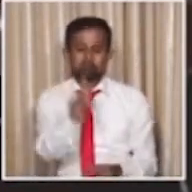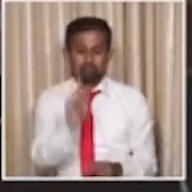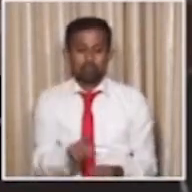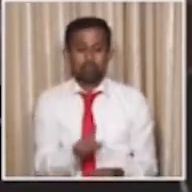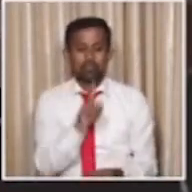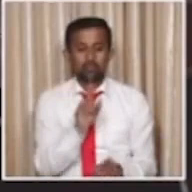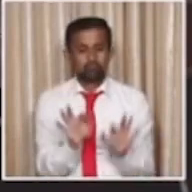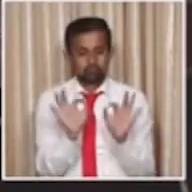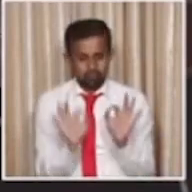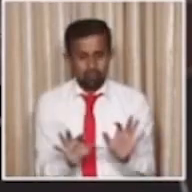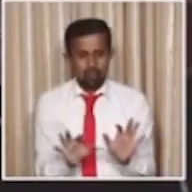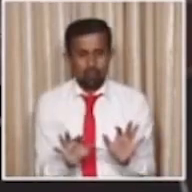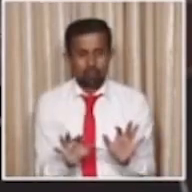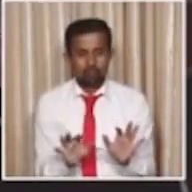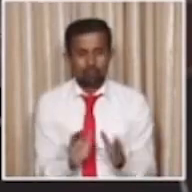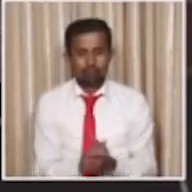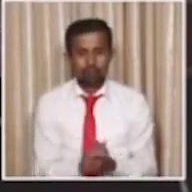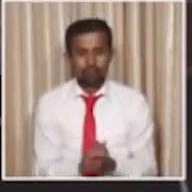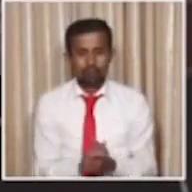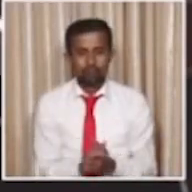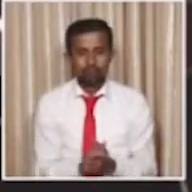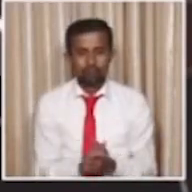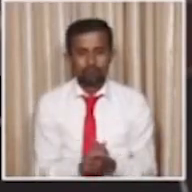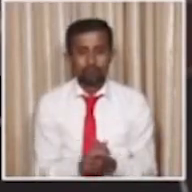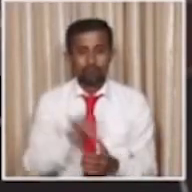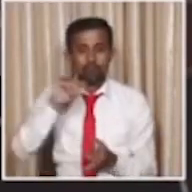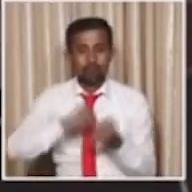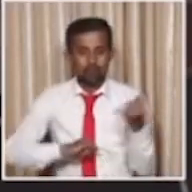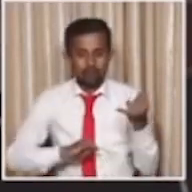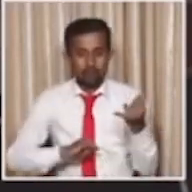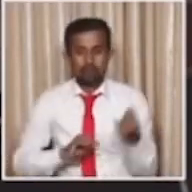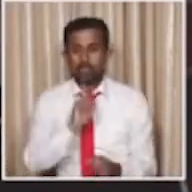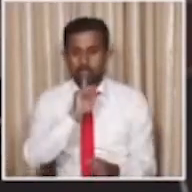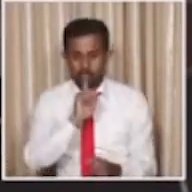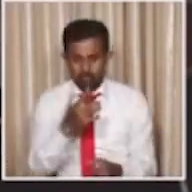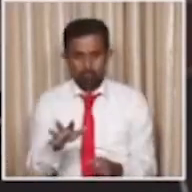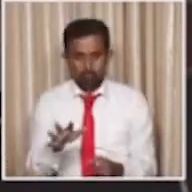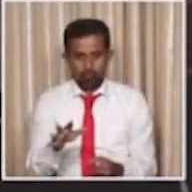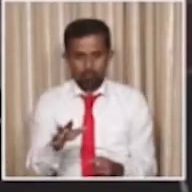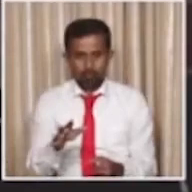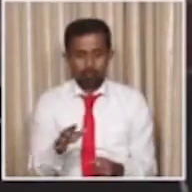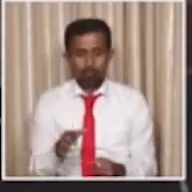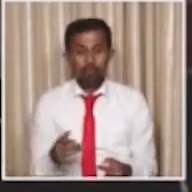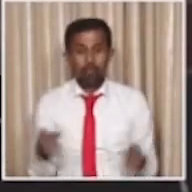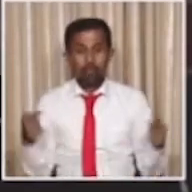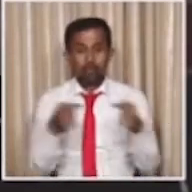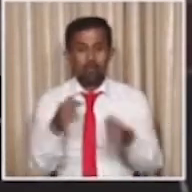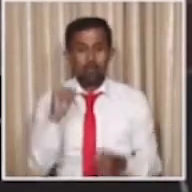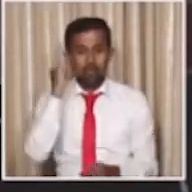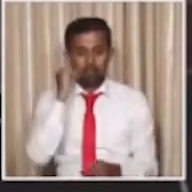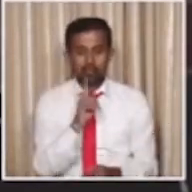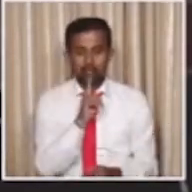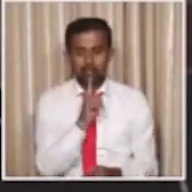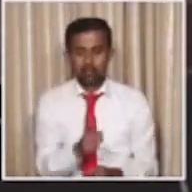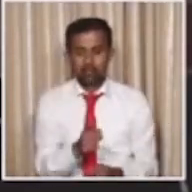given by the foreign secretary to the navy commander to take the ship away. That's the final decision. If you want, you go and challenge